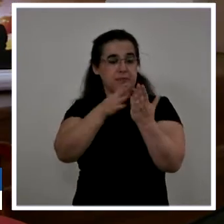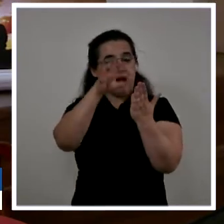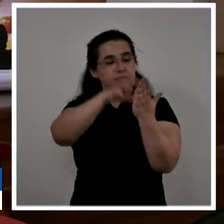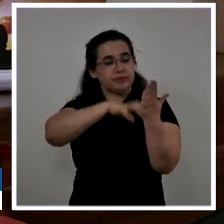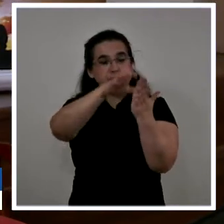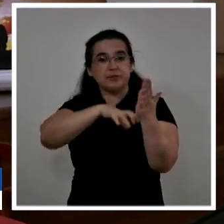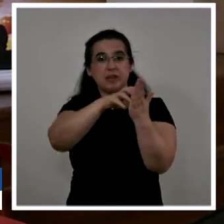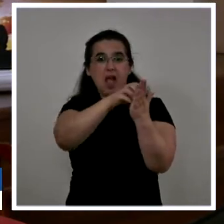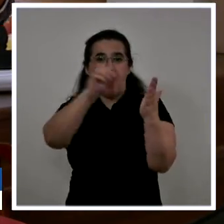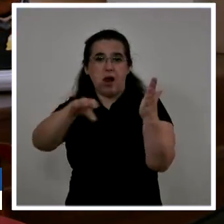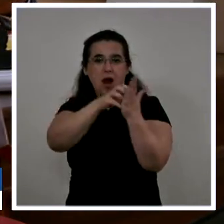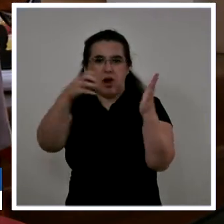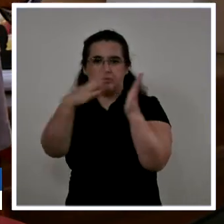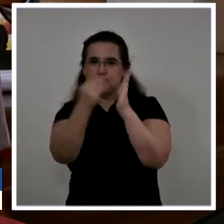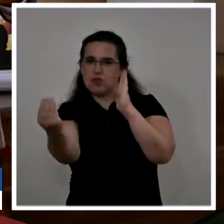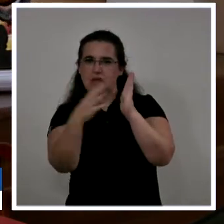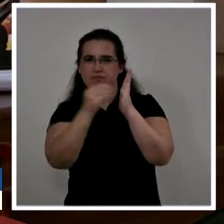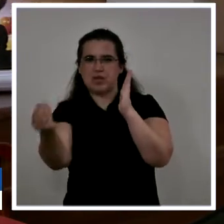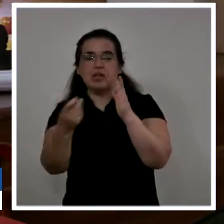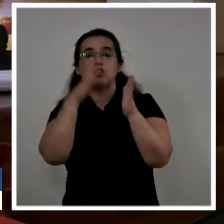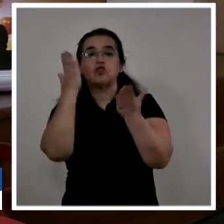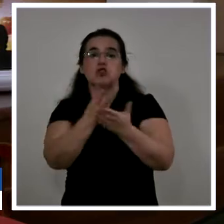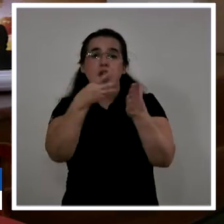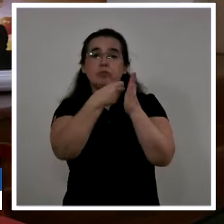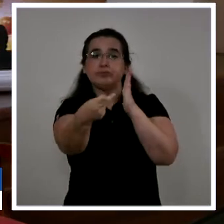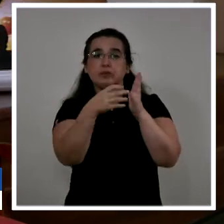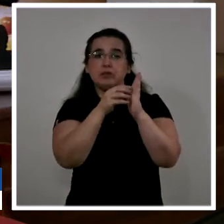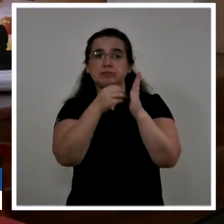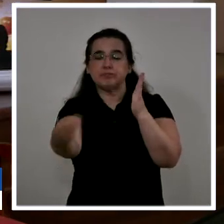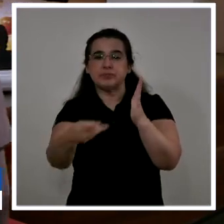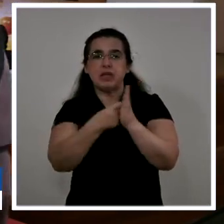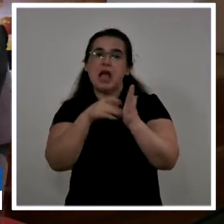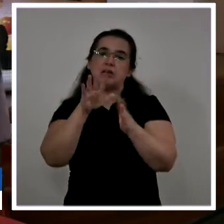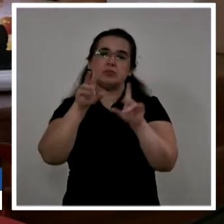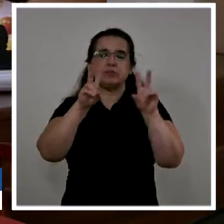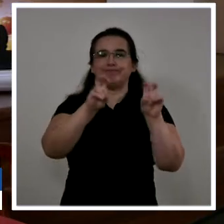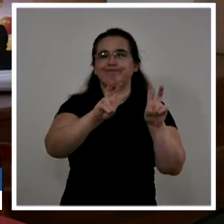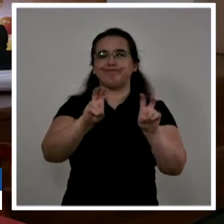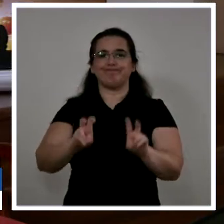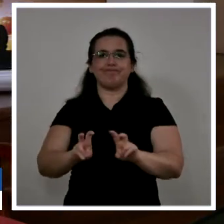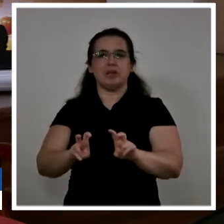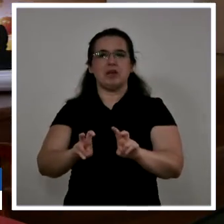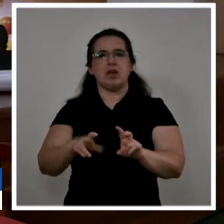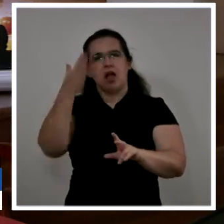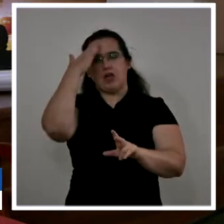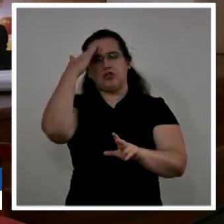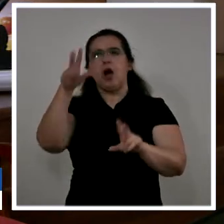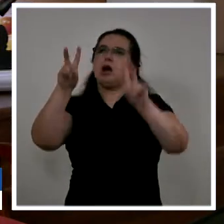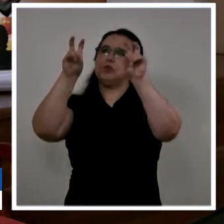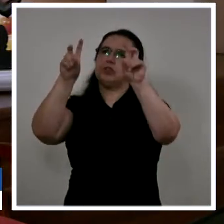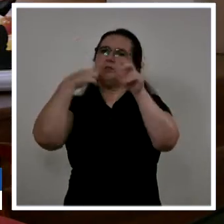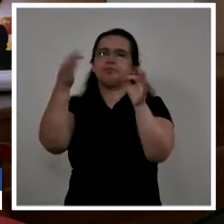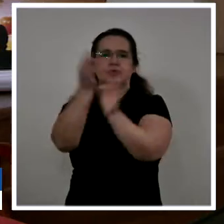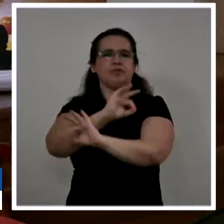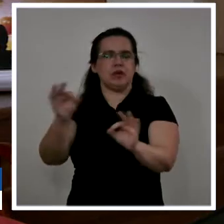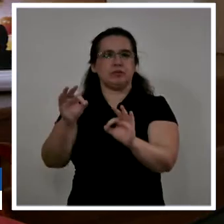ser mal interpretadas, and came up with this title. E com base nessas passagens, achou que este título era adequado. God hates you, hate him